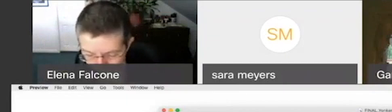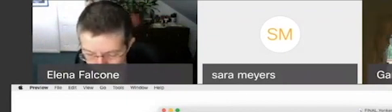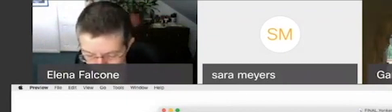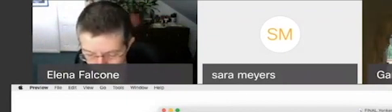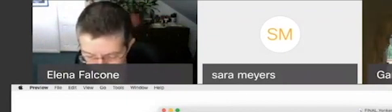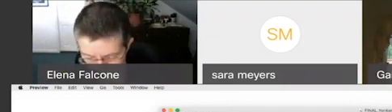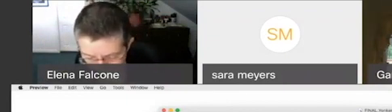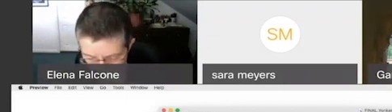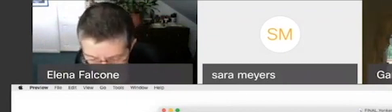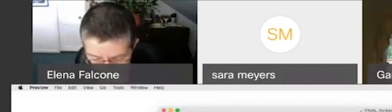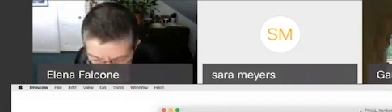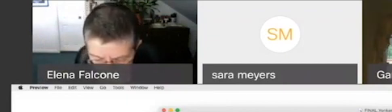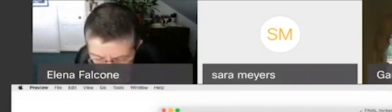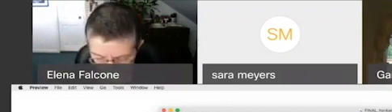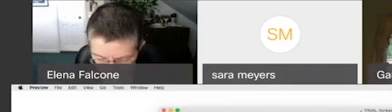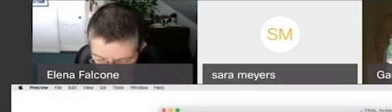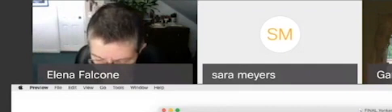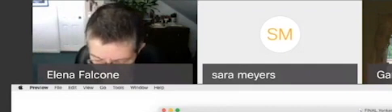new assessment tool in place.